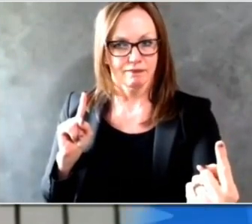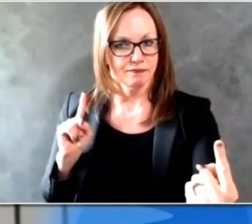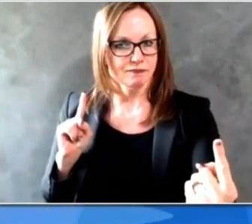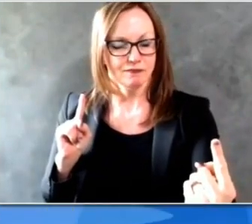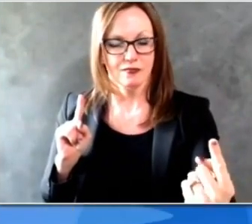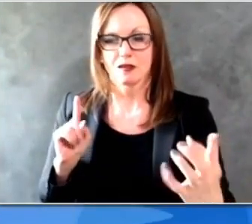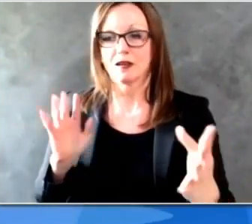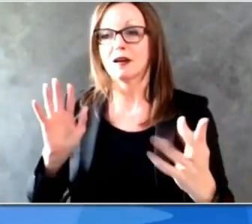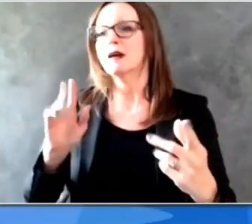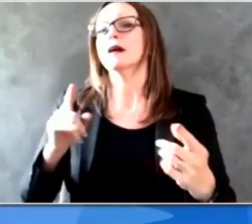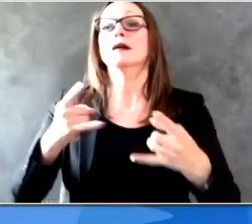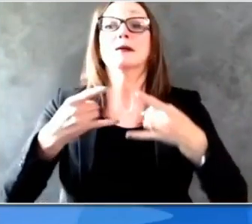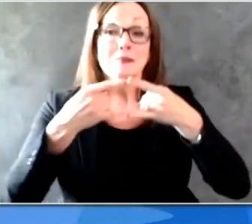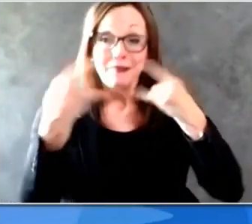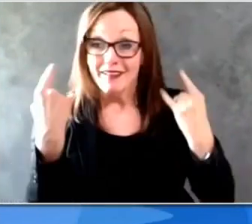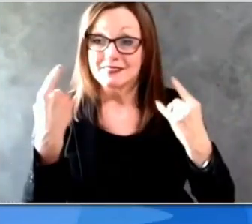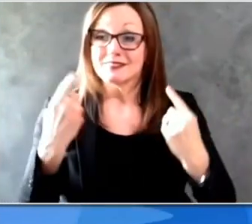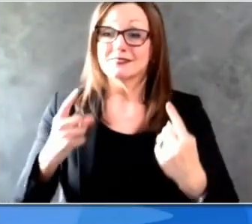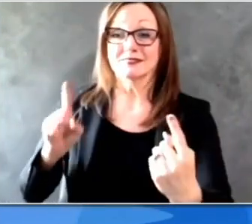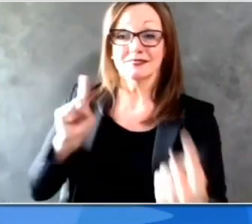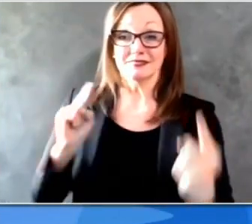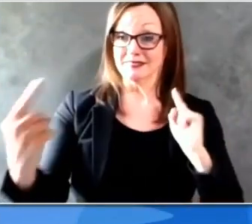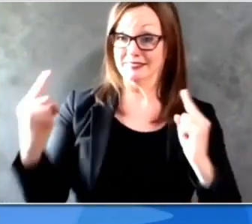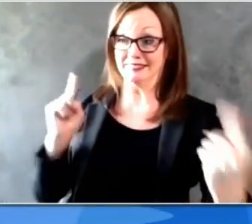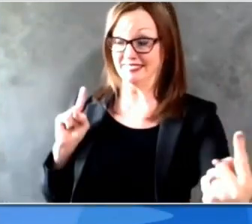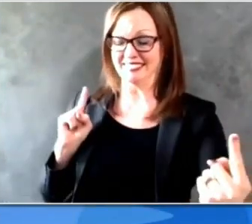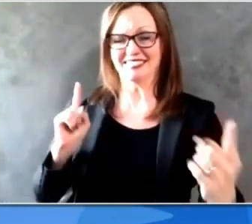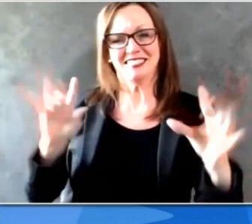from the Milwaukee Journal Sentinel. Molly?